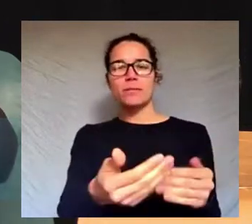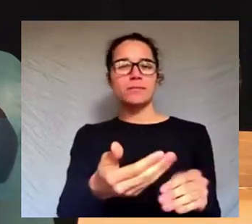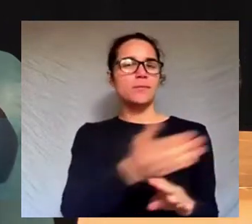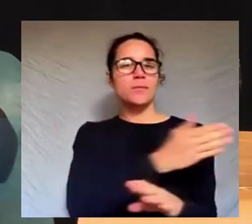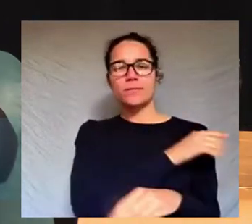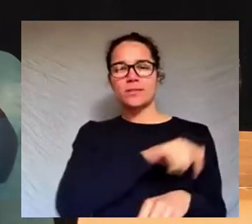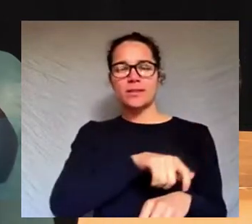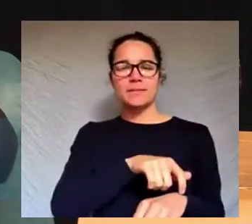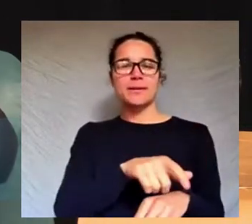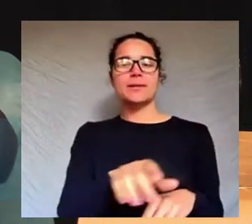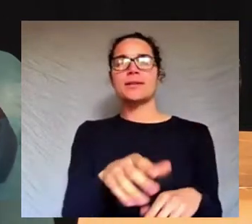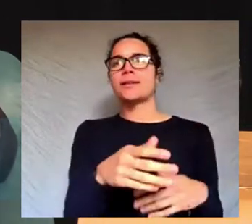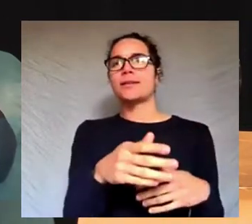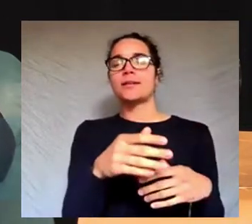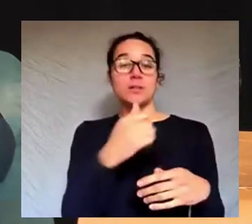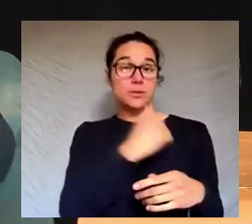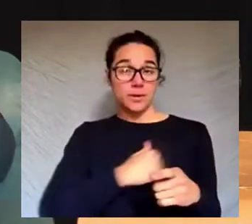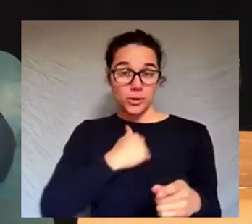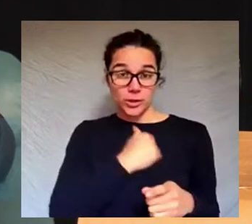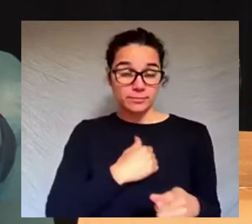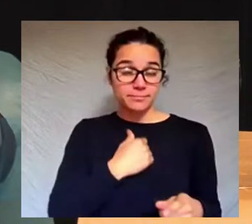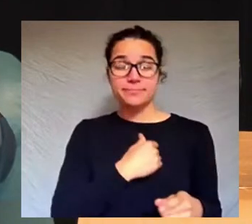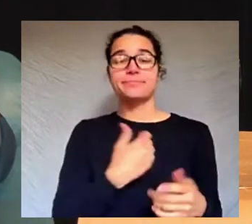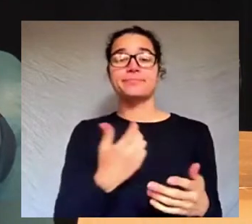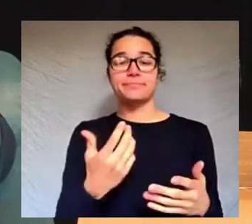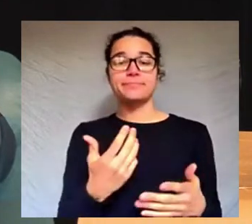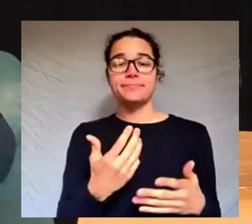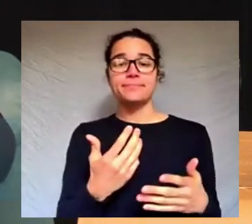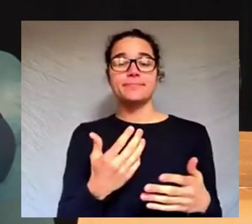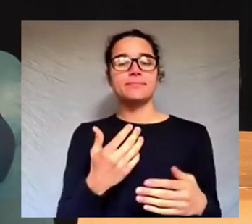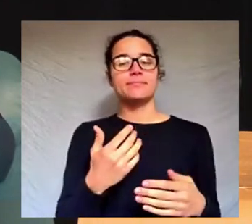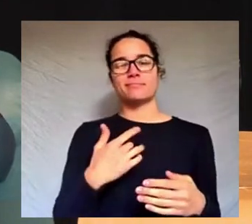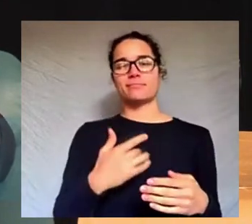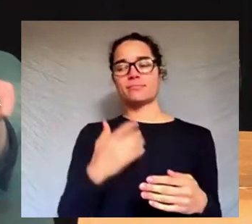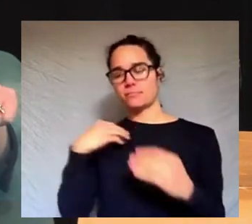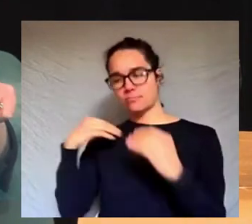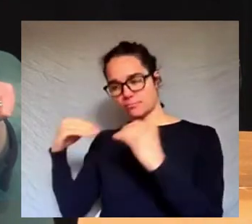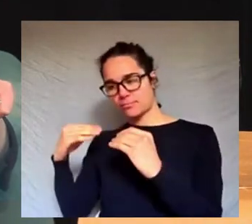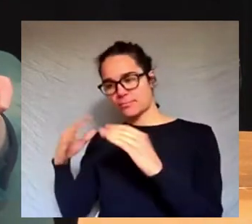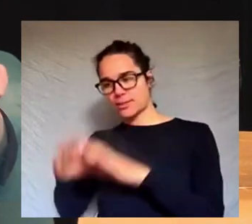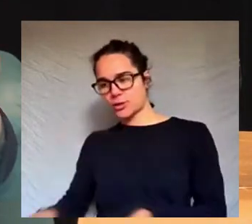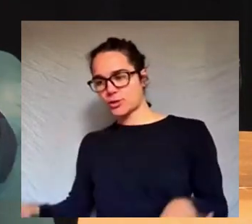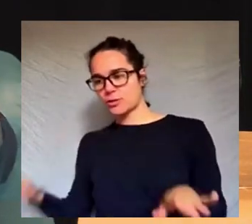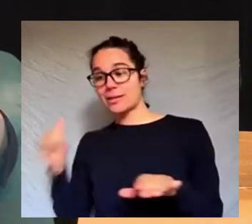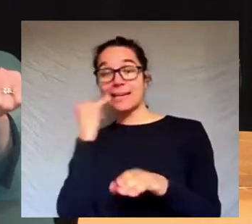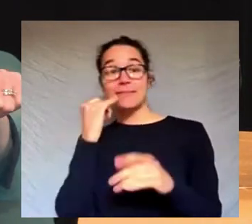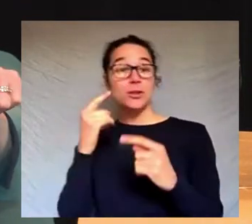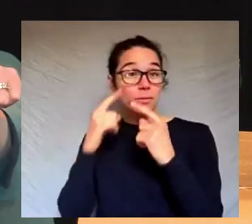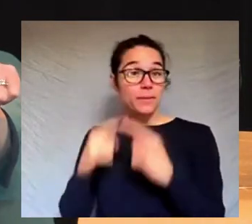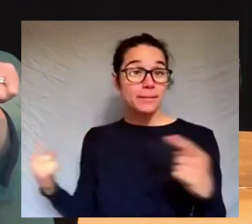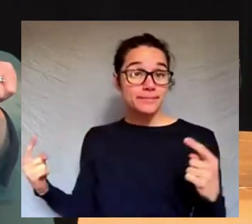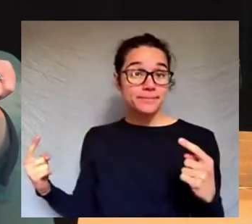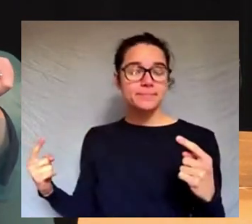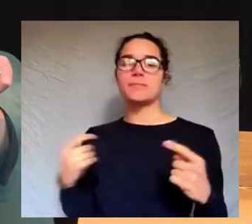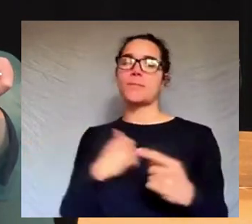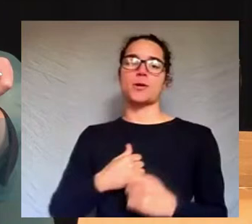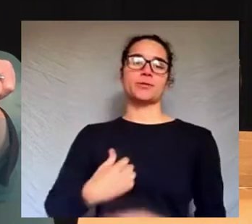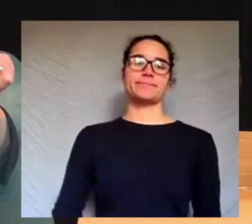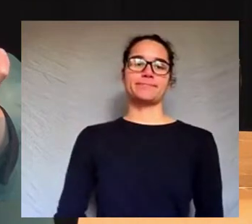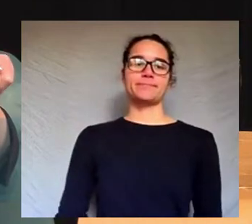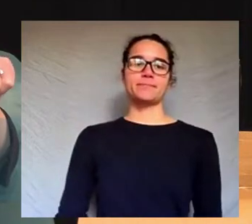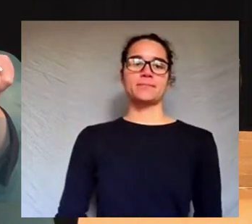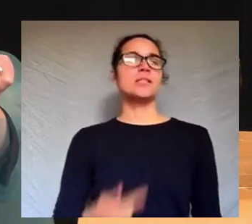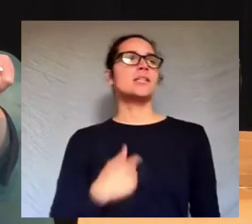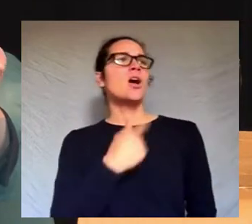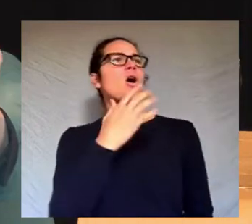know, and what I try to teach my children, you know, if there's a disagreement, you know, I'll say, we'll apologize. And the response is, I don't